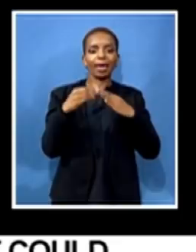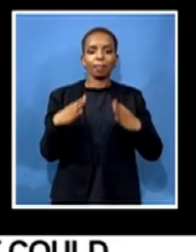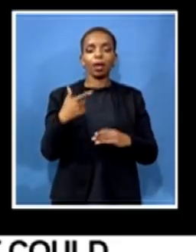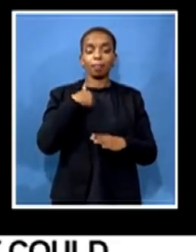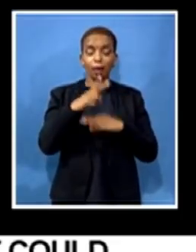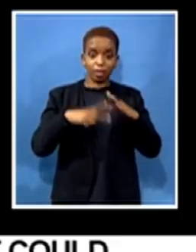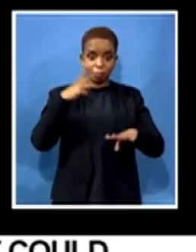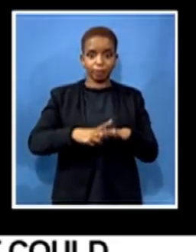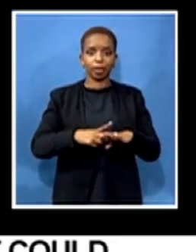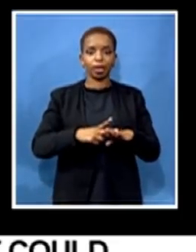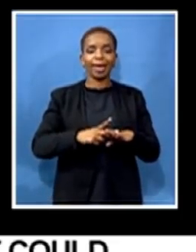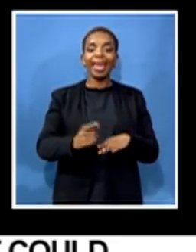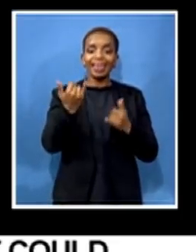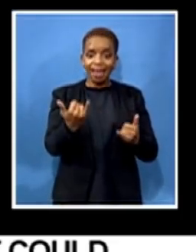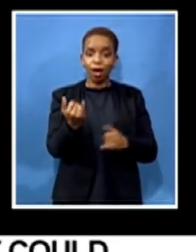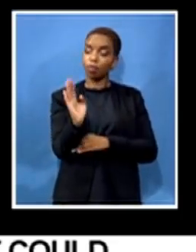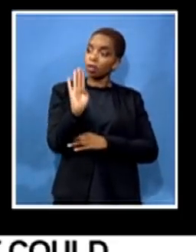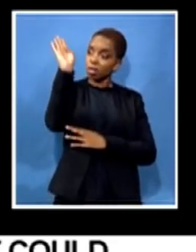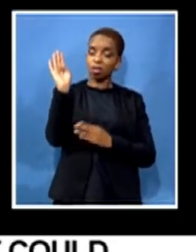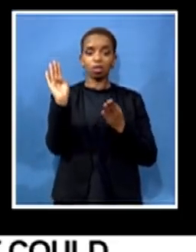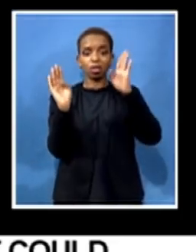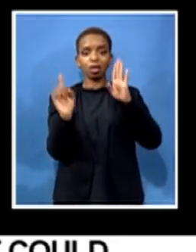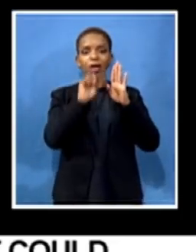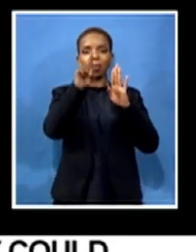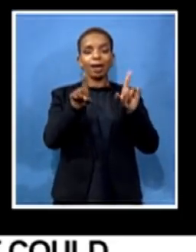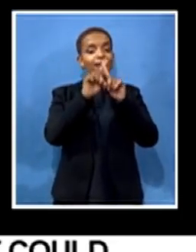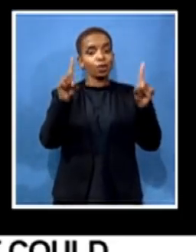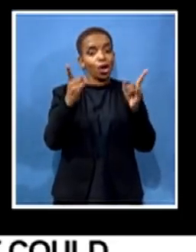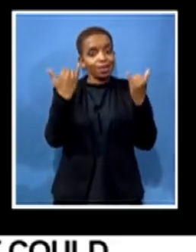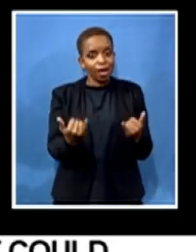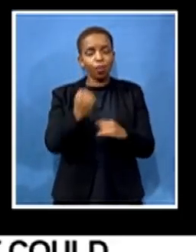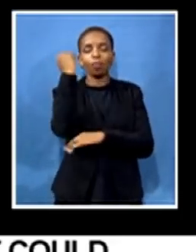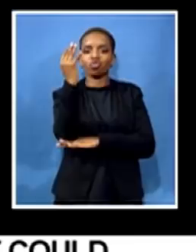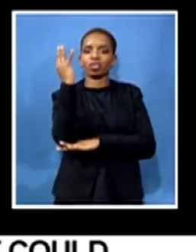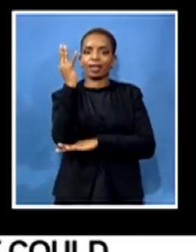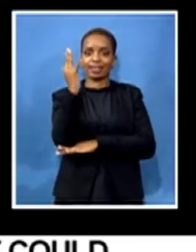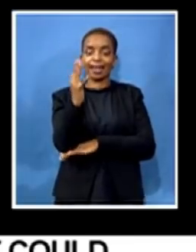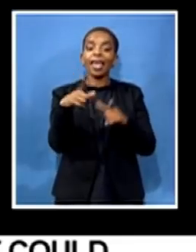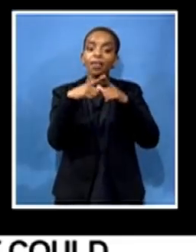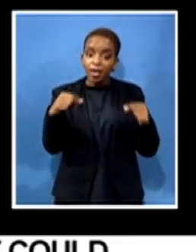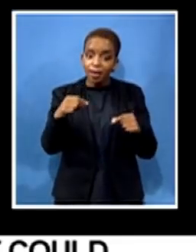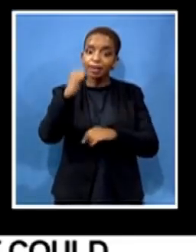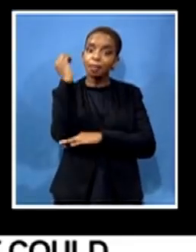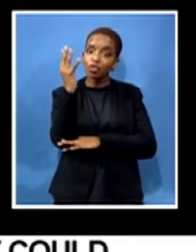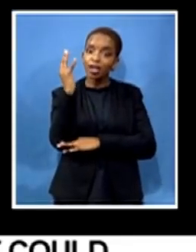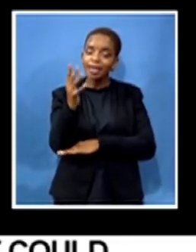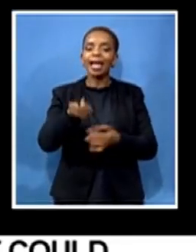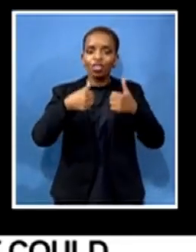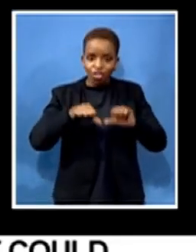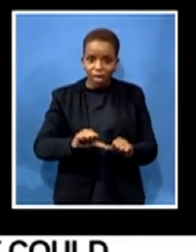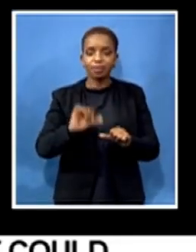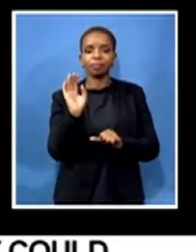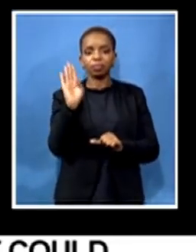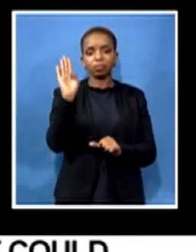the presentations for now, and after that, we will take all hands up until the meeting is finished.